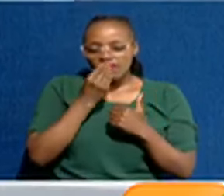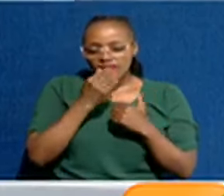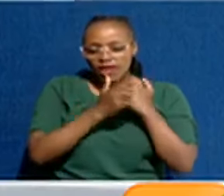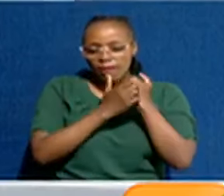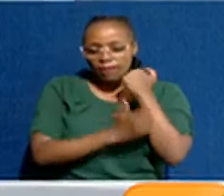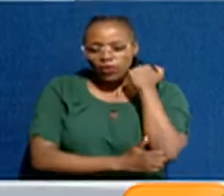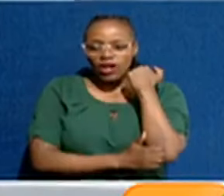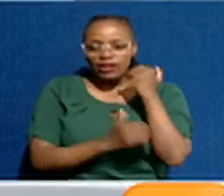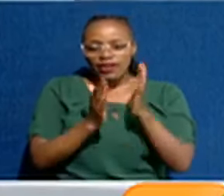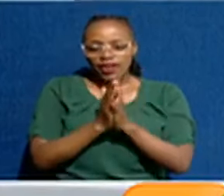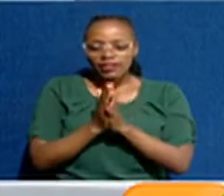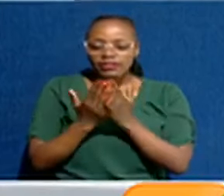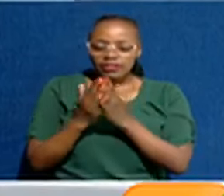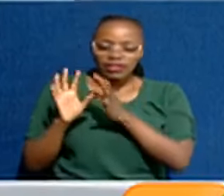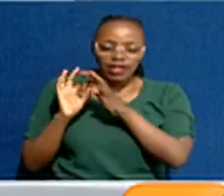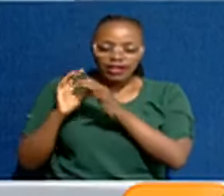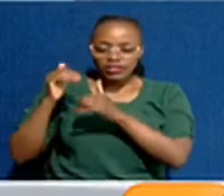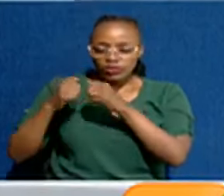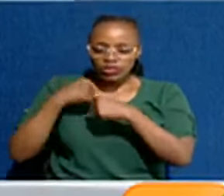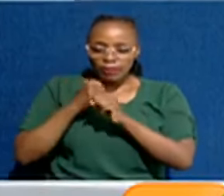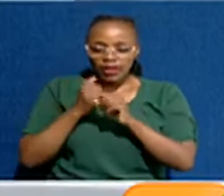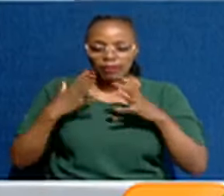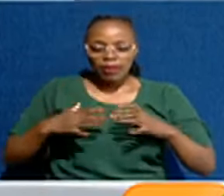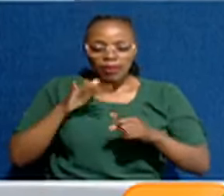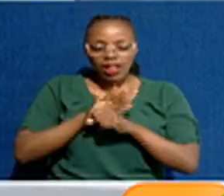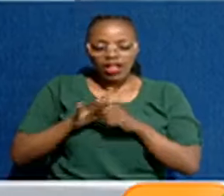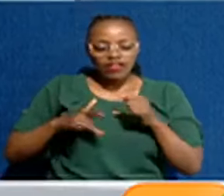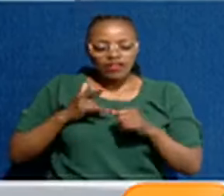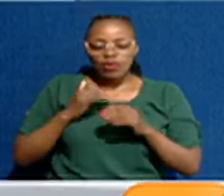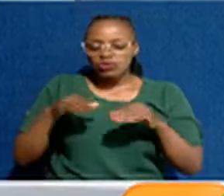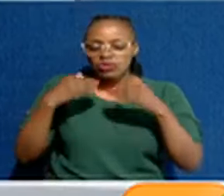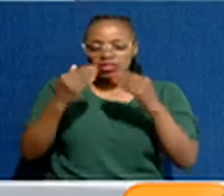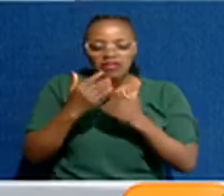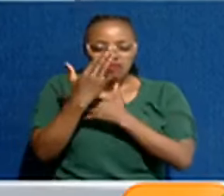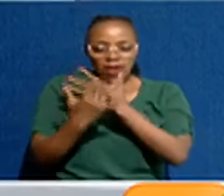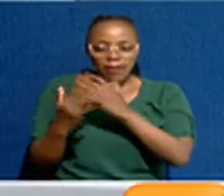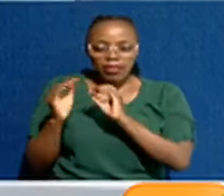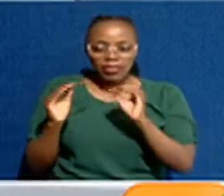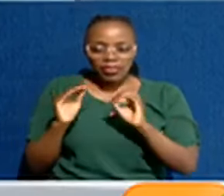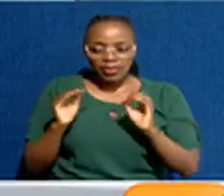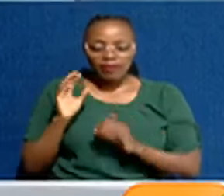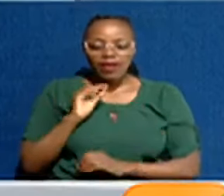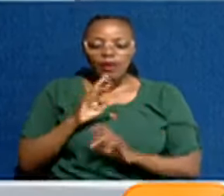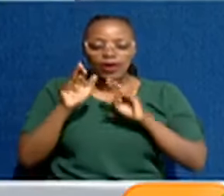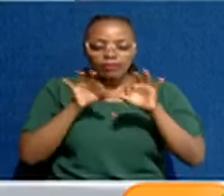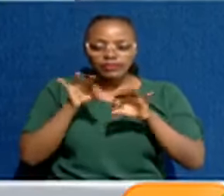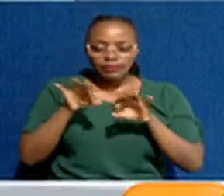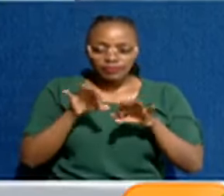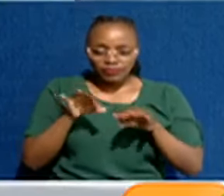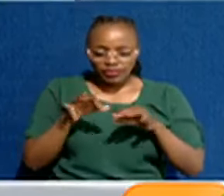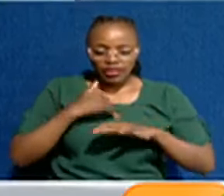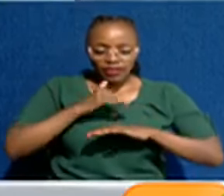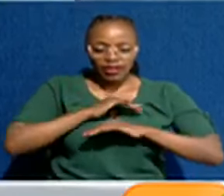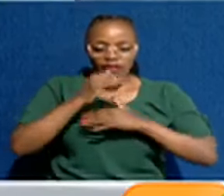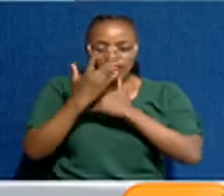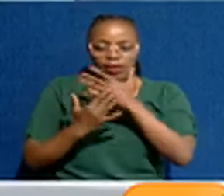myths and traditions that have seen majority of residents shy away from donating blood. And as Francis Mtalaki reports, this acute shortage